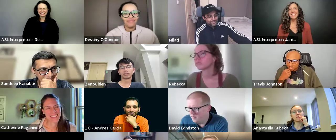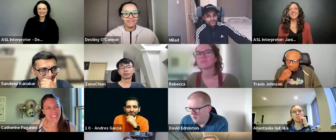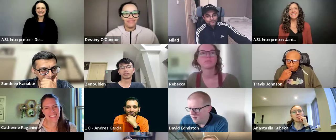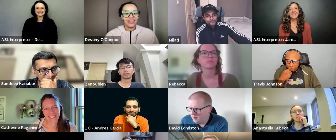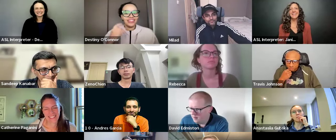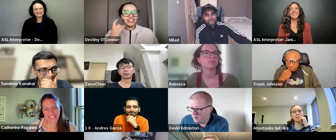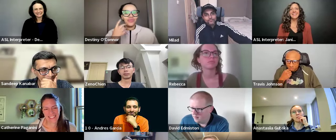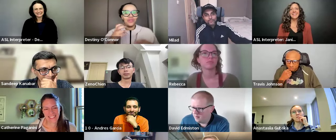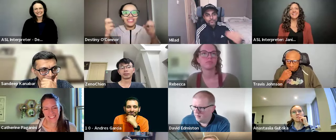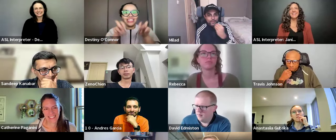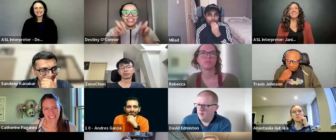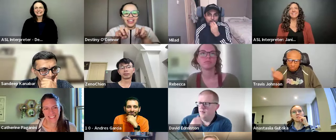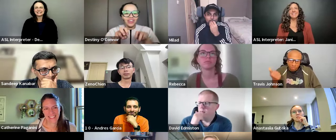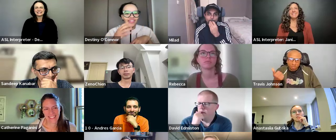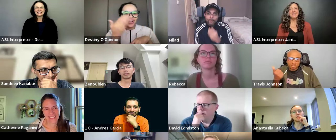Right.